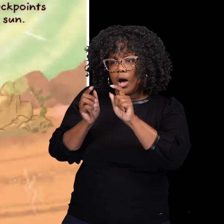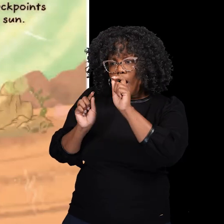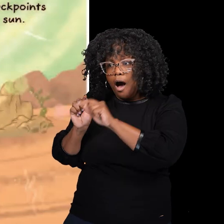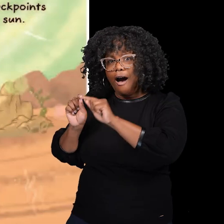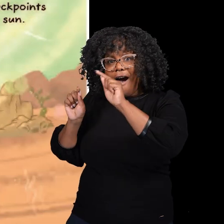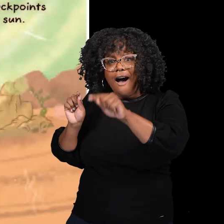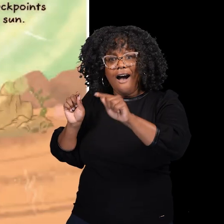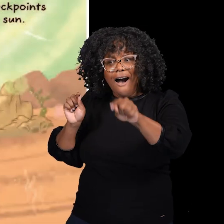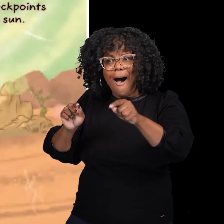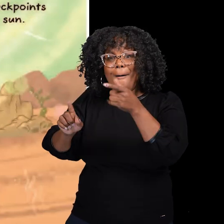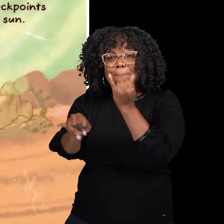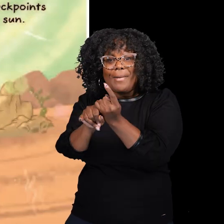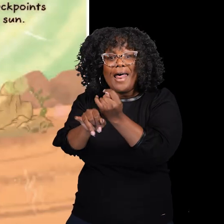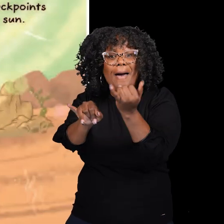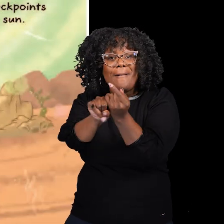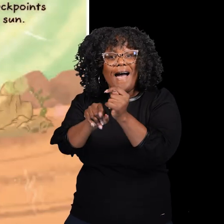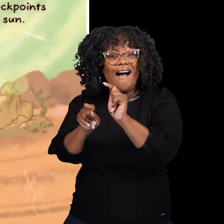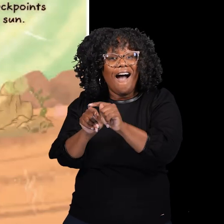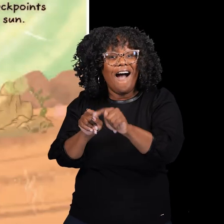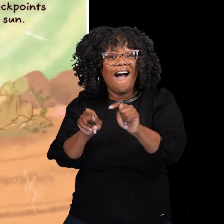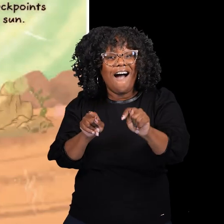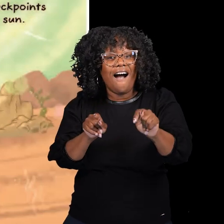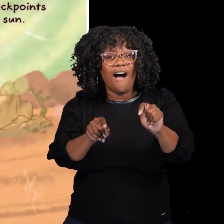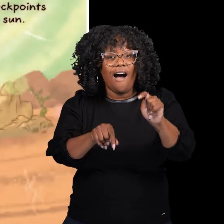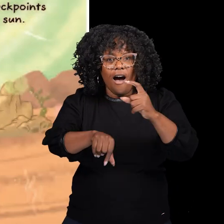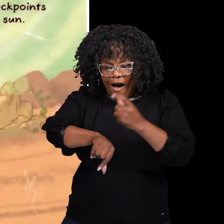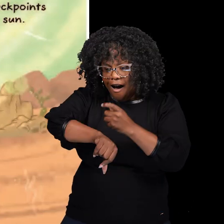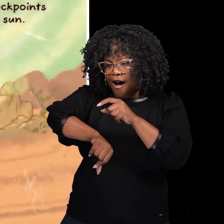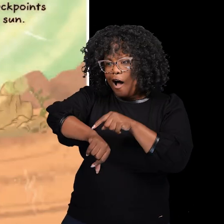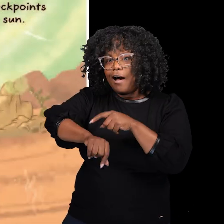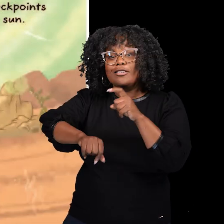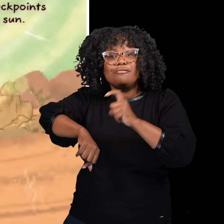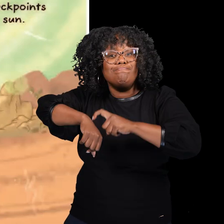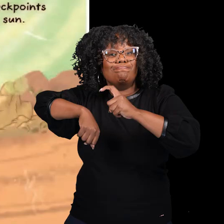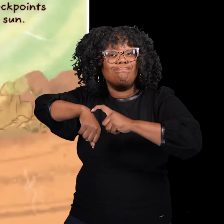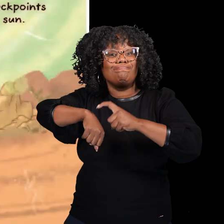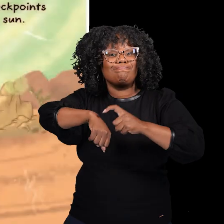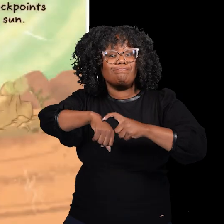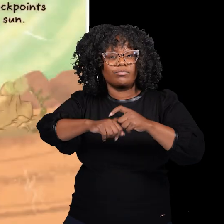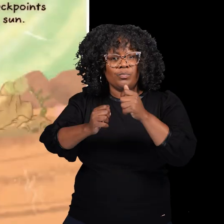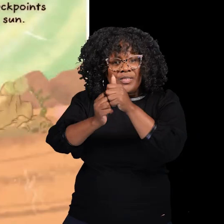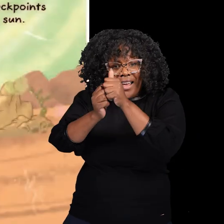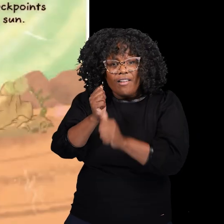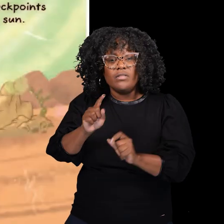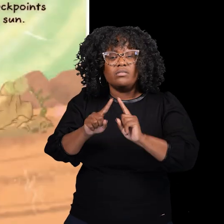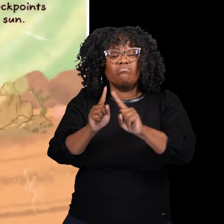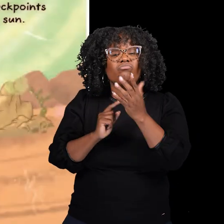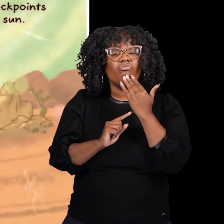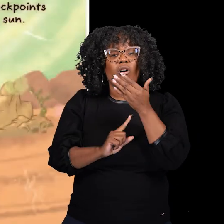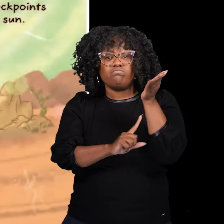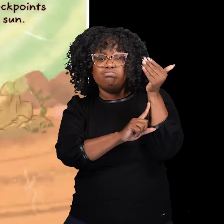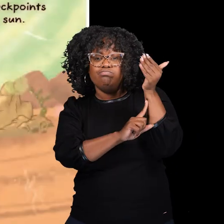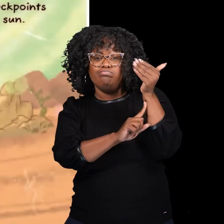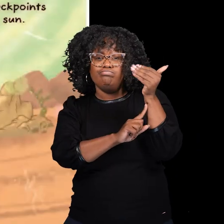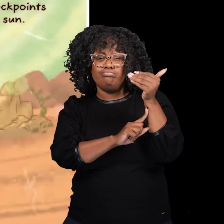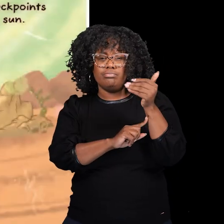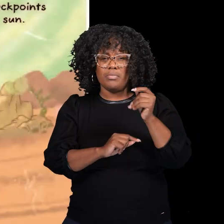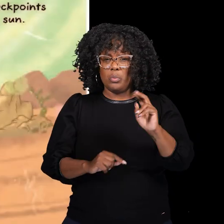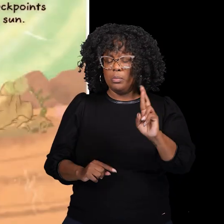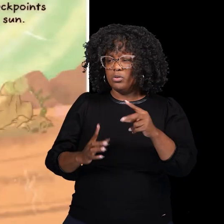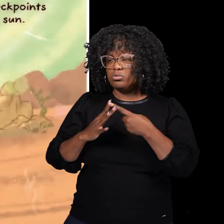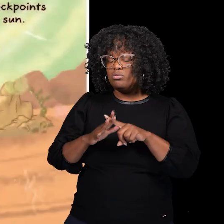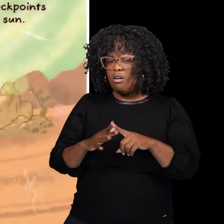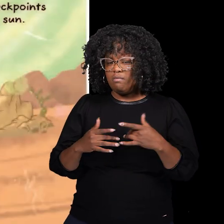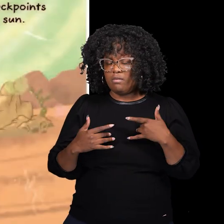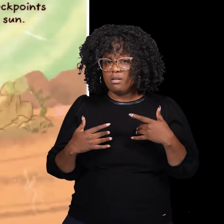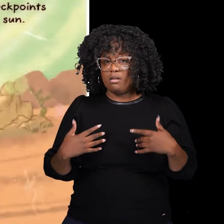find as many checkpoints as they can. Scout clicks the stopwatch at each spot, marked with a different colored banner.